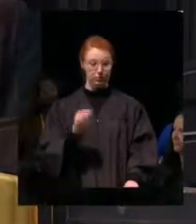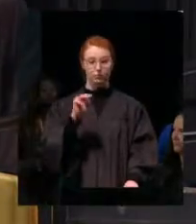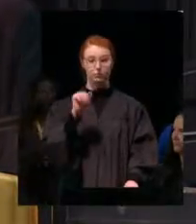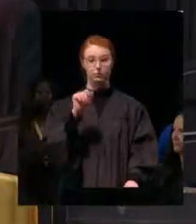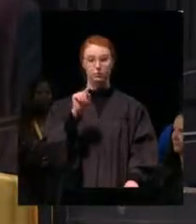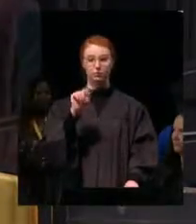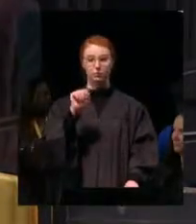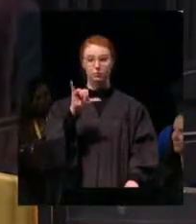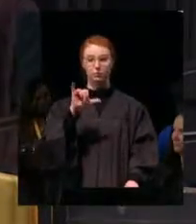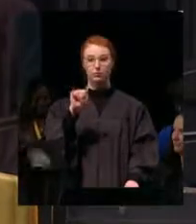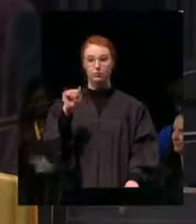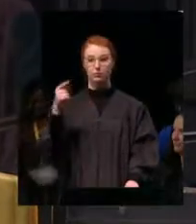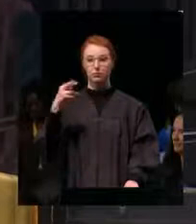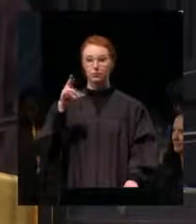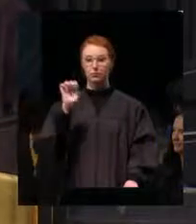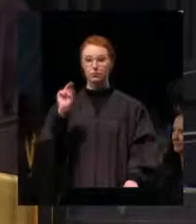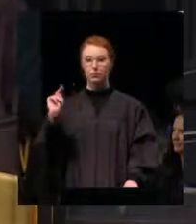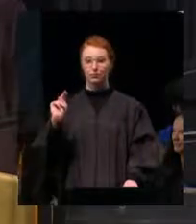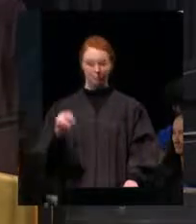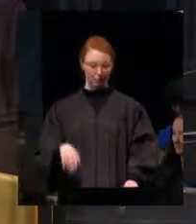Matea Green.